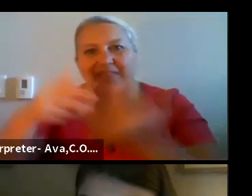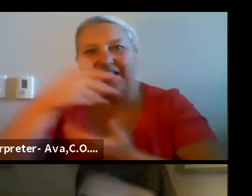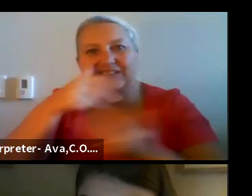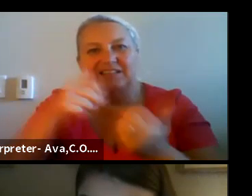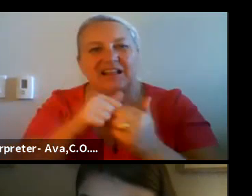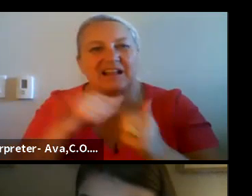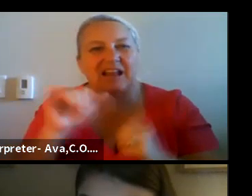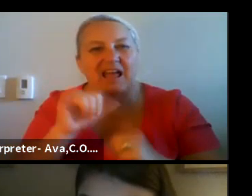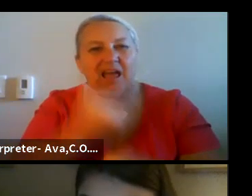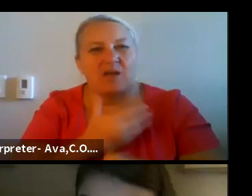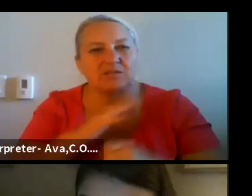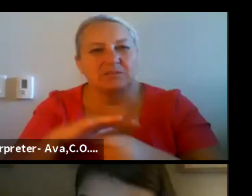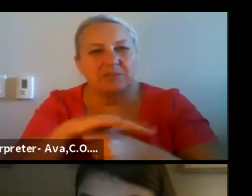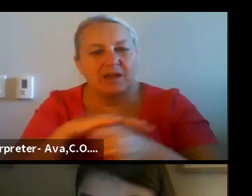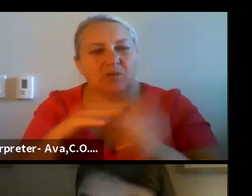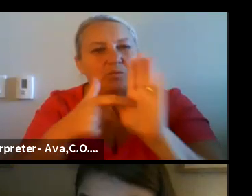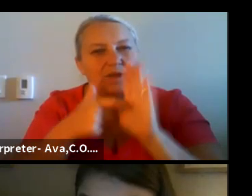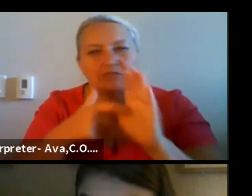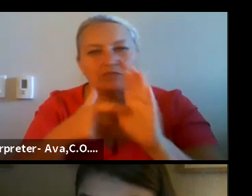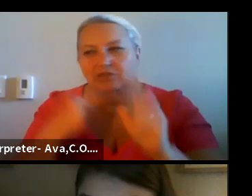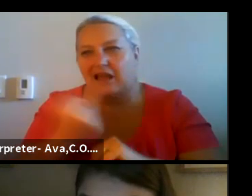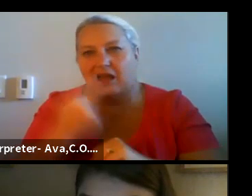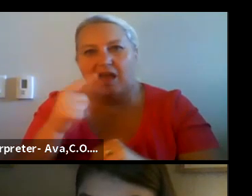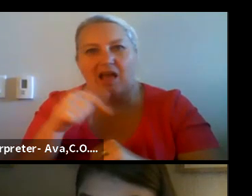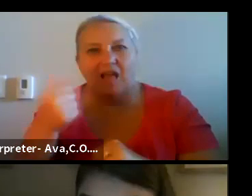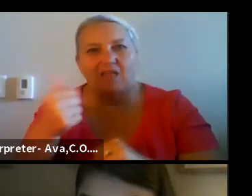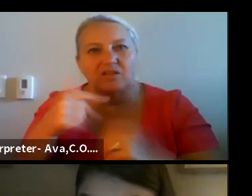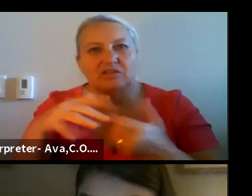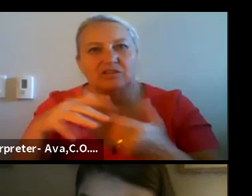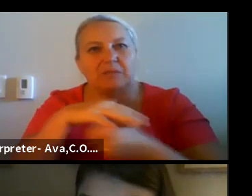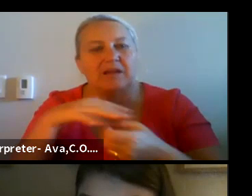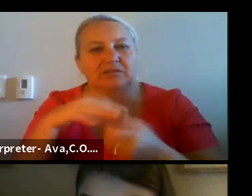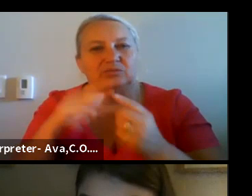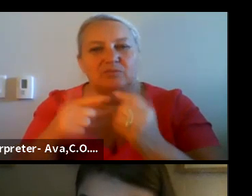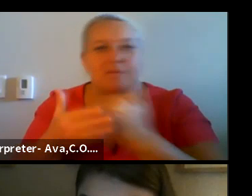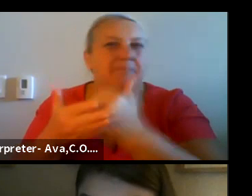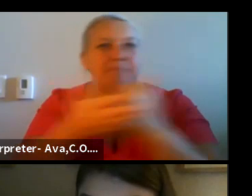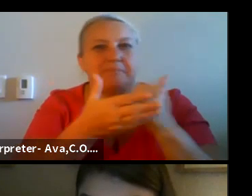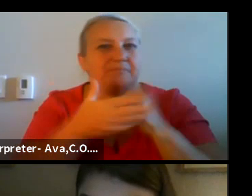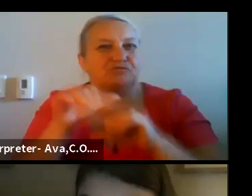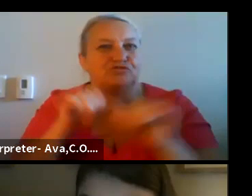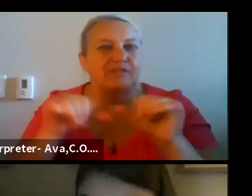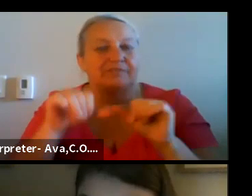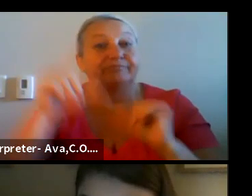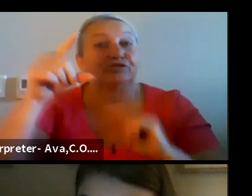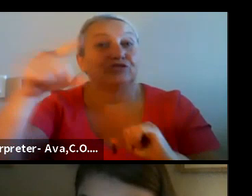requires others like us working on the projects with us. Check.